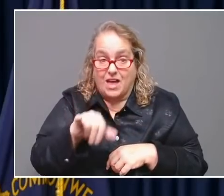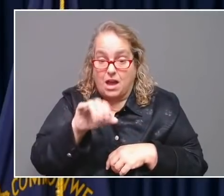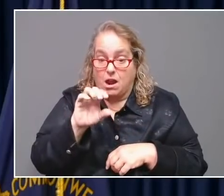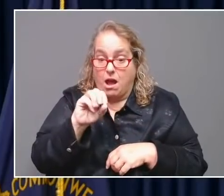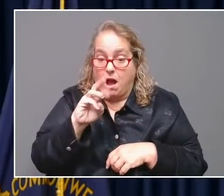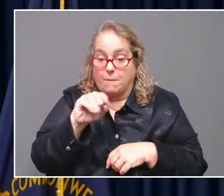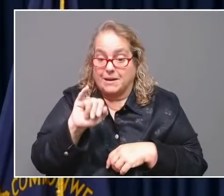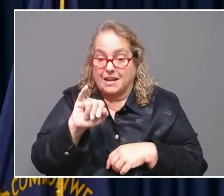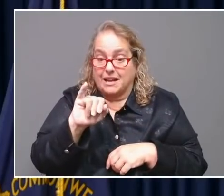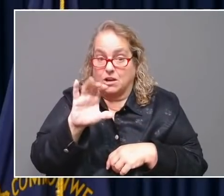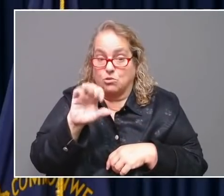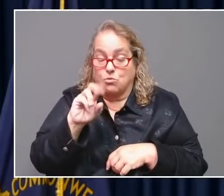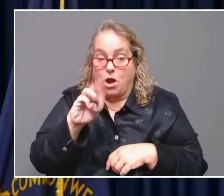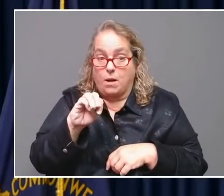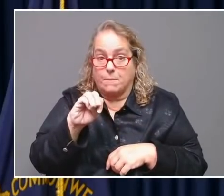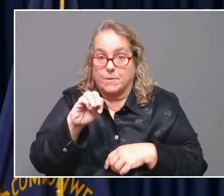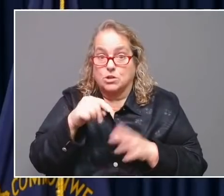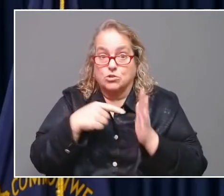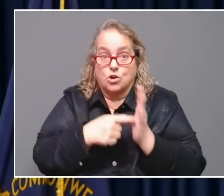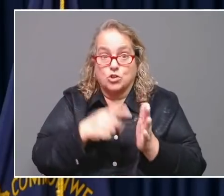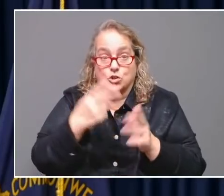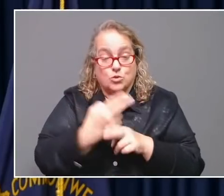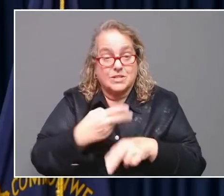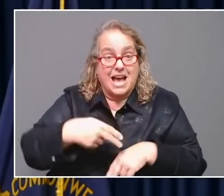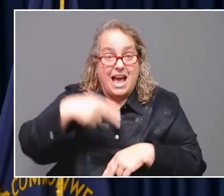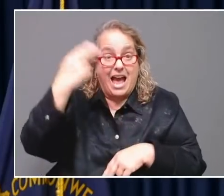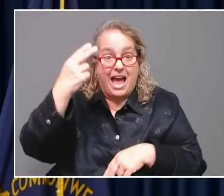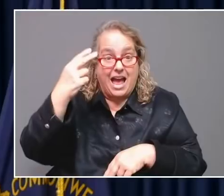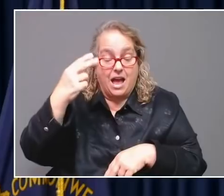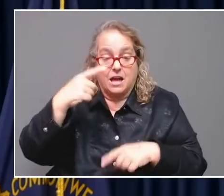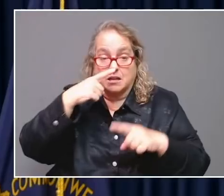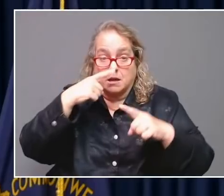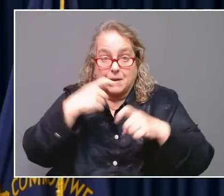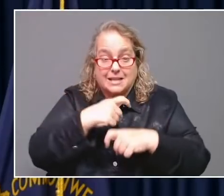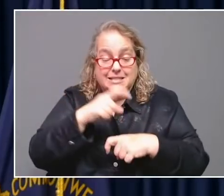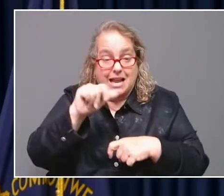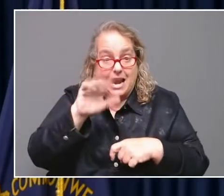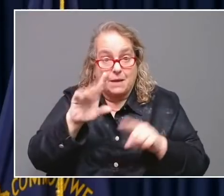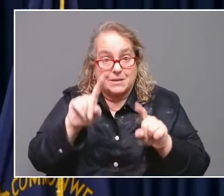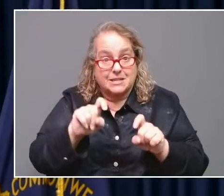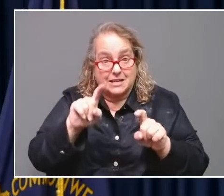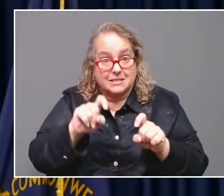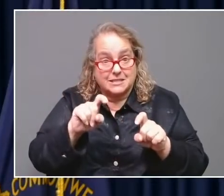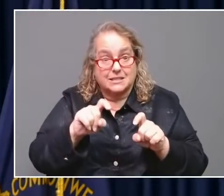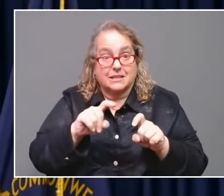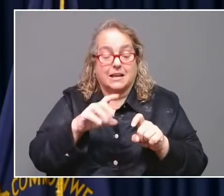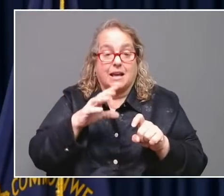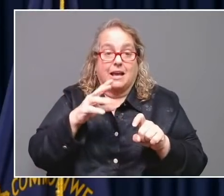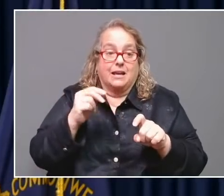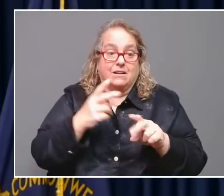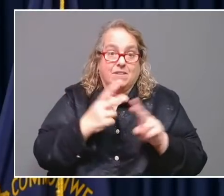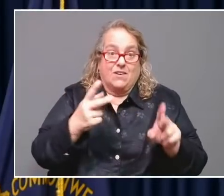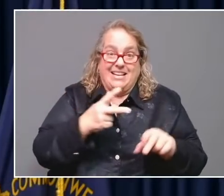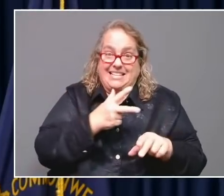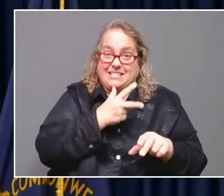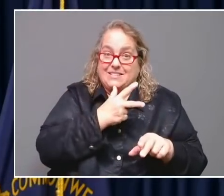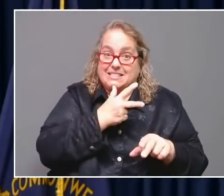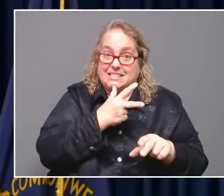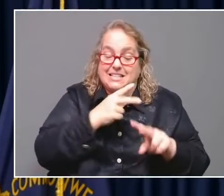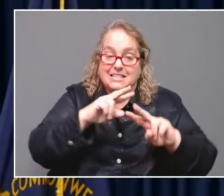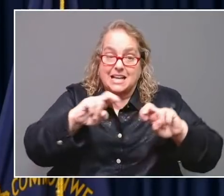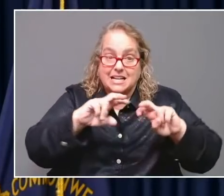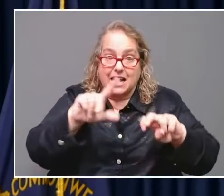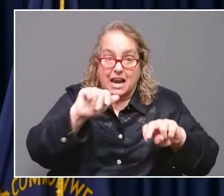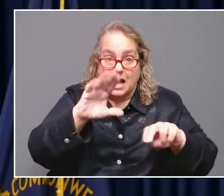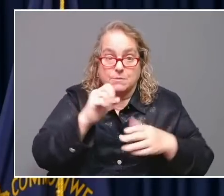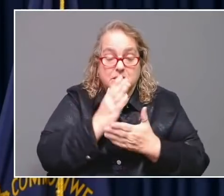you use high complexity laboratory testing and sophisticated molecular diagnostic labs, some of the technologies test